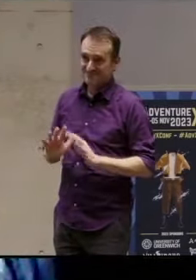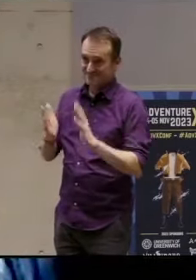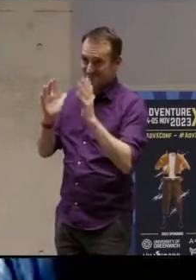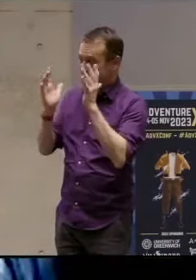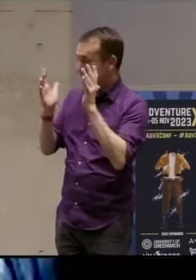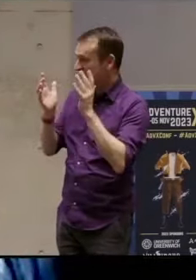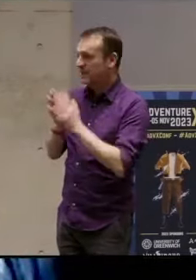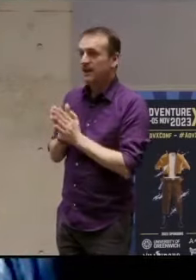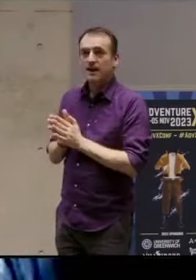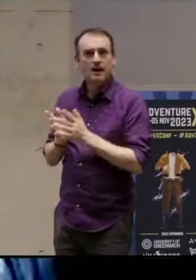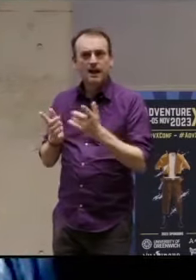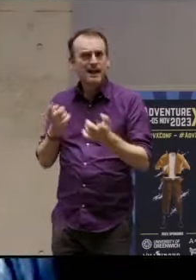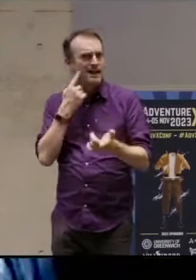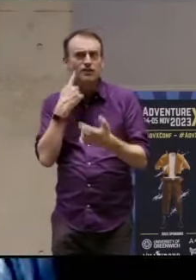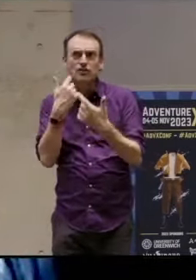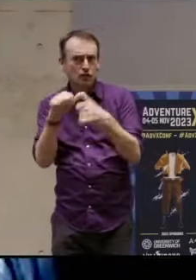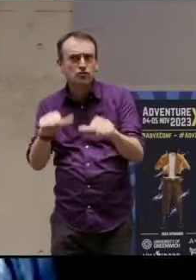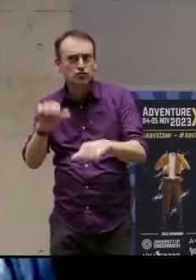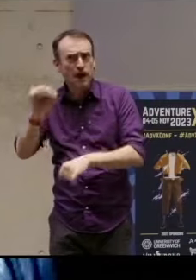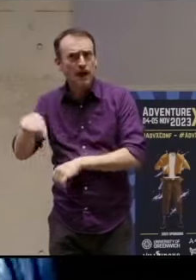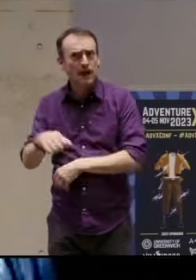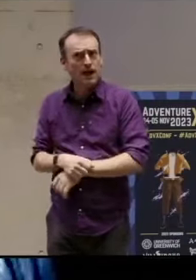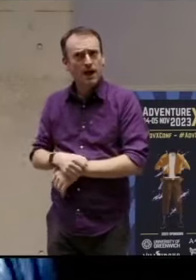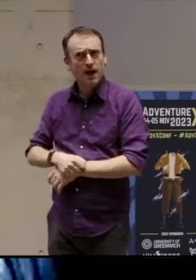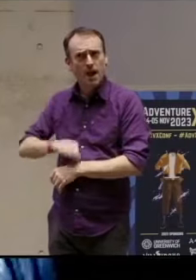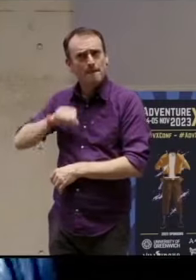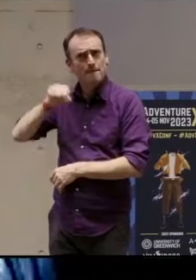Best solution ever to a puzzle, eh?